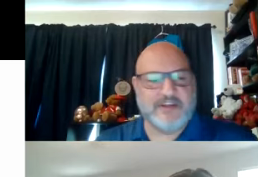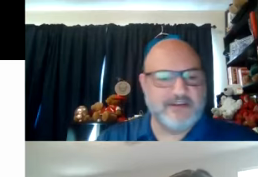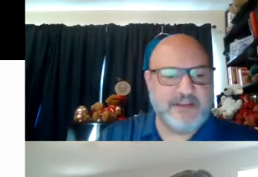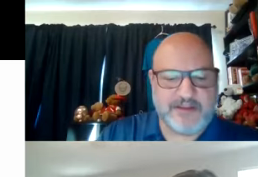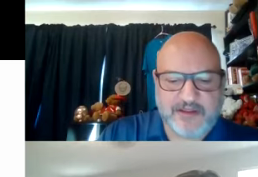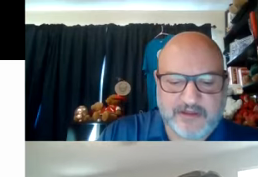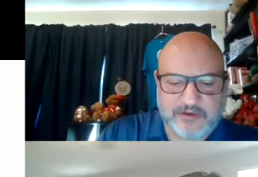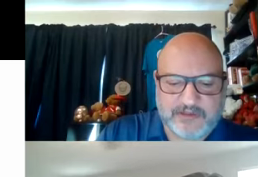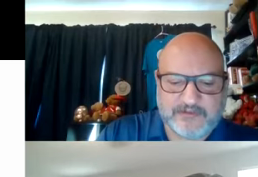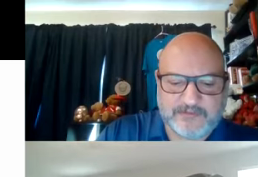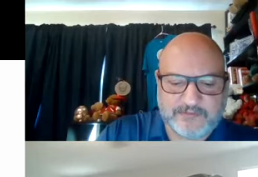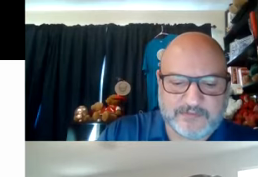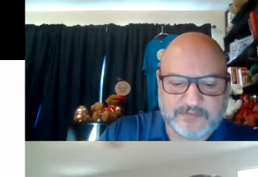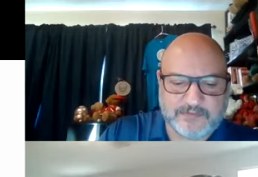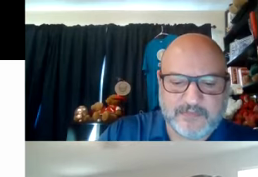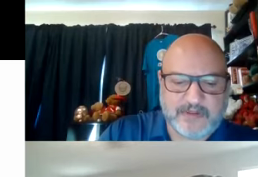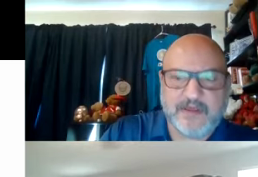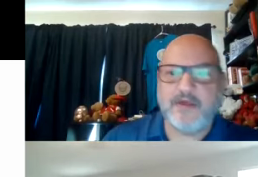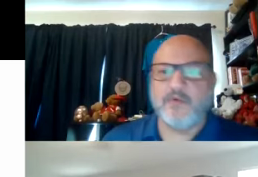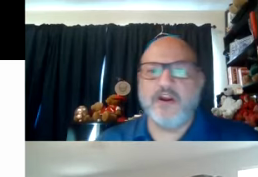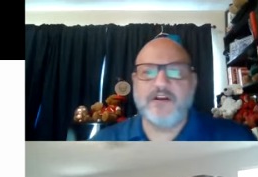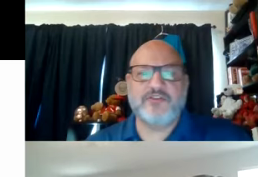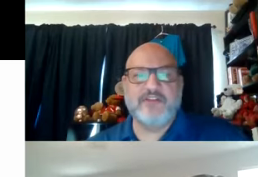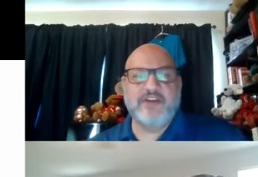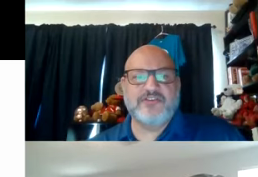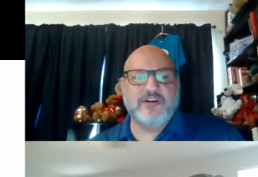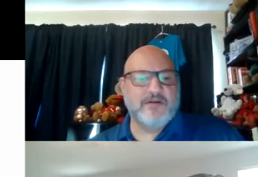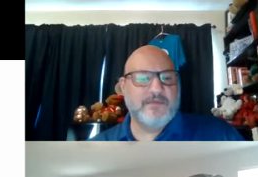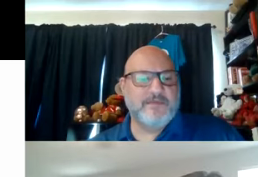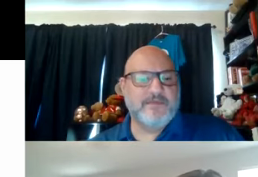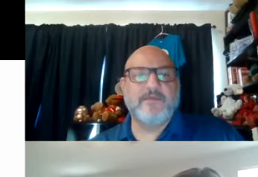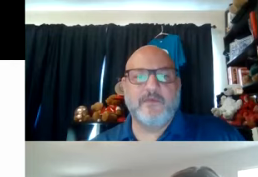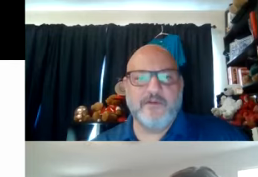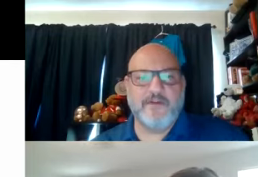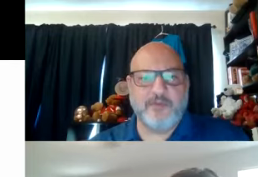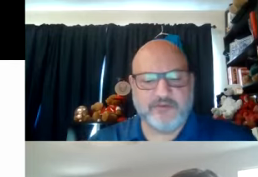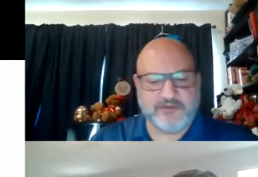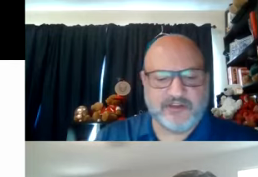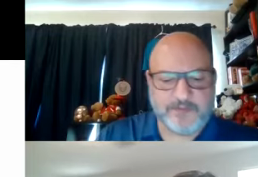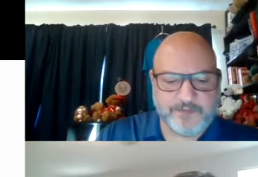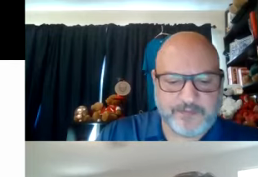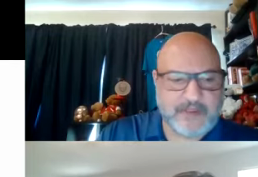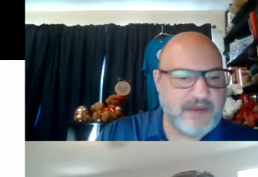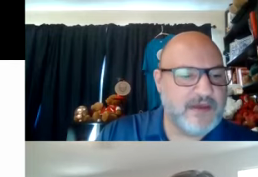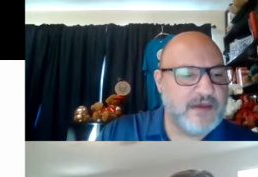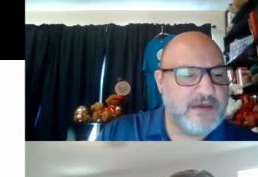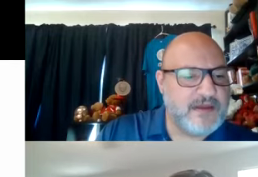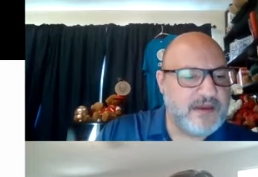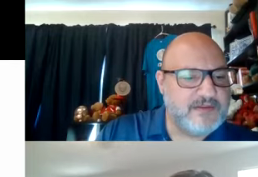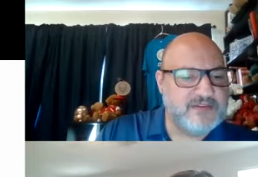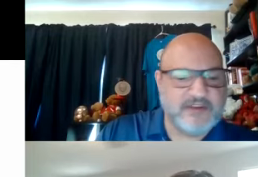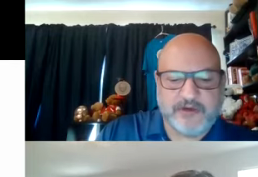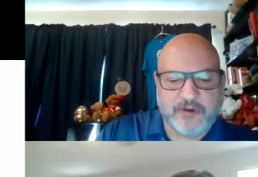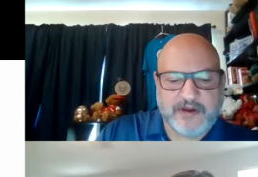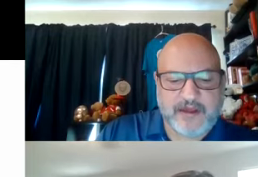occurs in the nucleus. Where does translation occur? Rough endoplasmic reticulum.